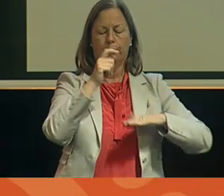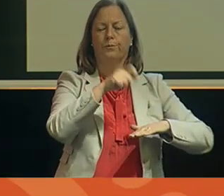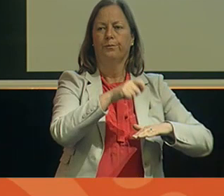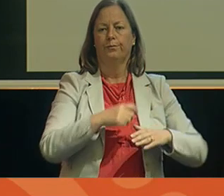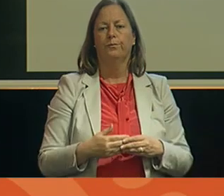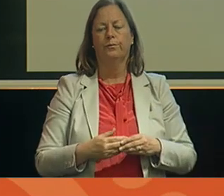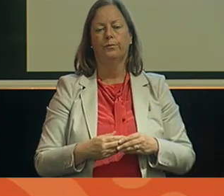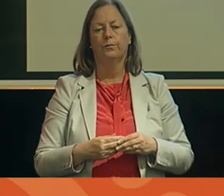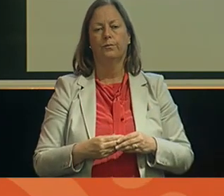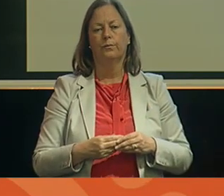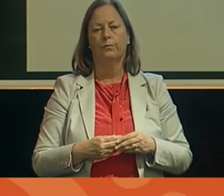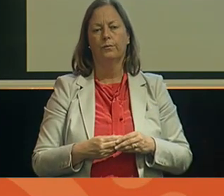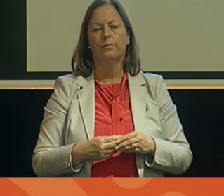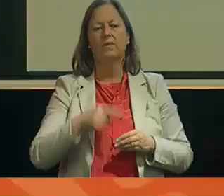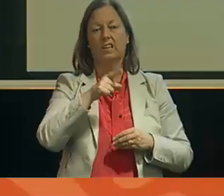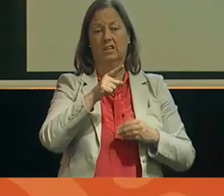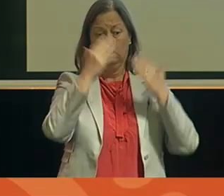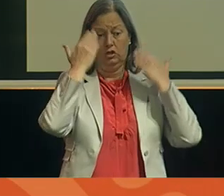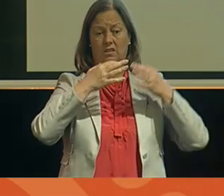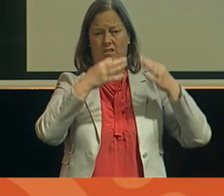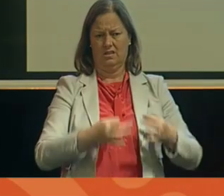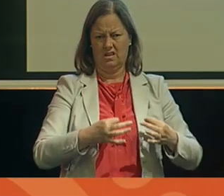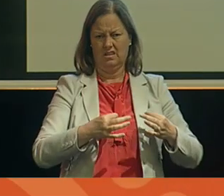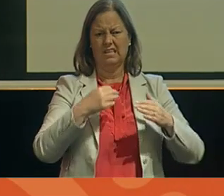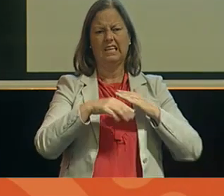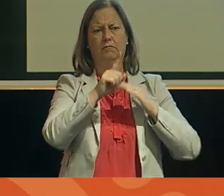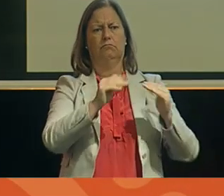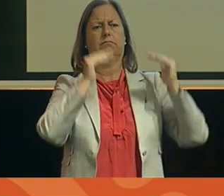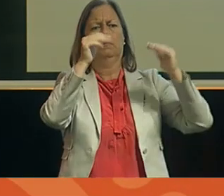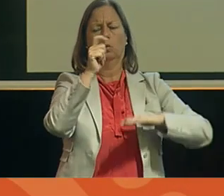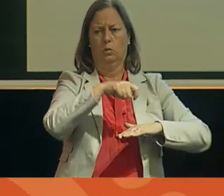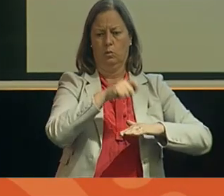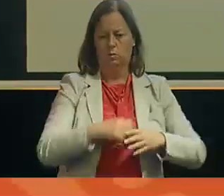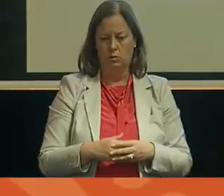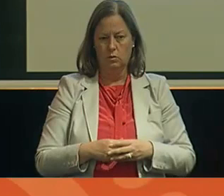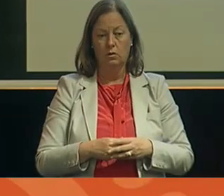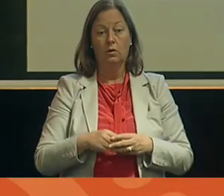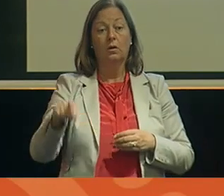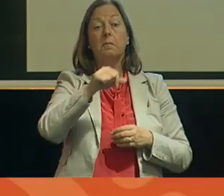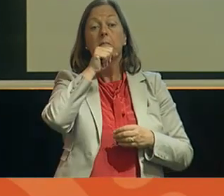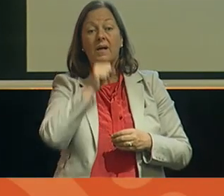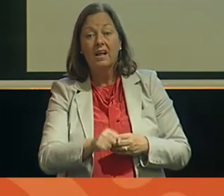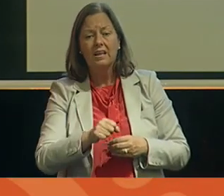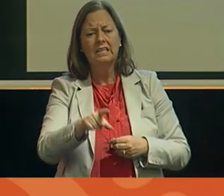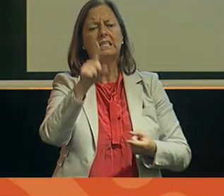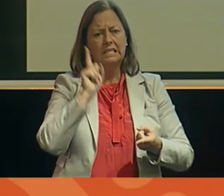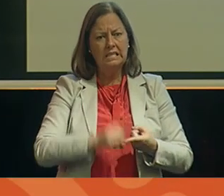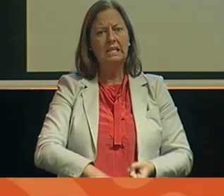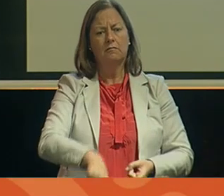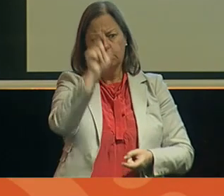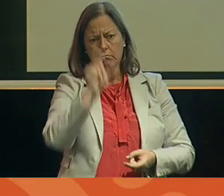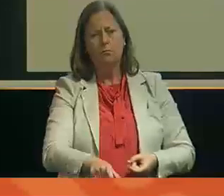was a decision made by the judge in Seremban High Court. Applicants are born male and to this date are still